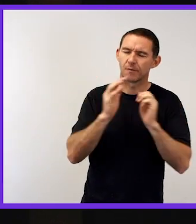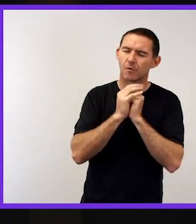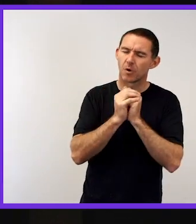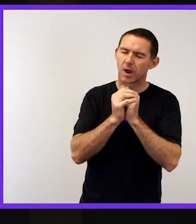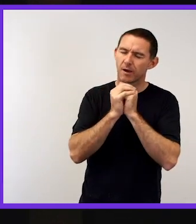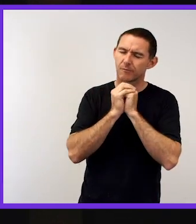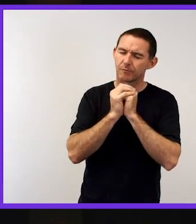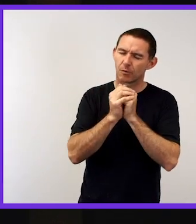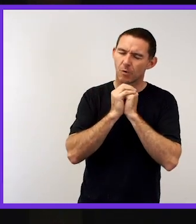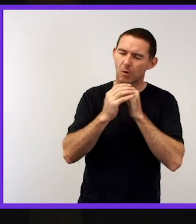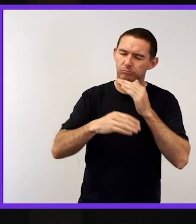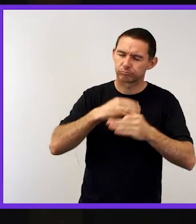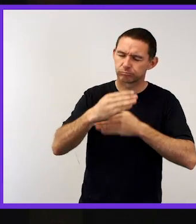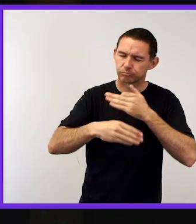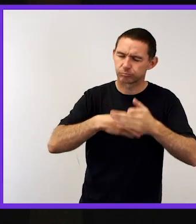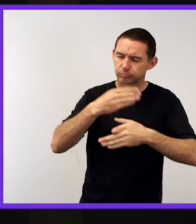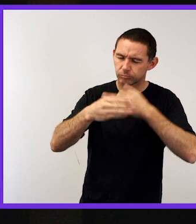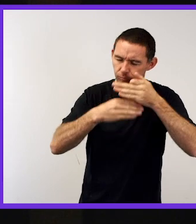Jesus, friend